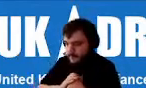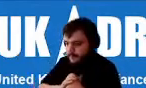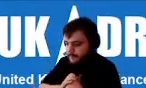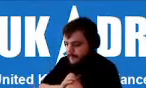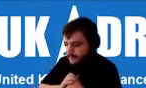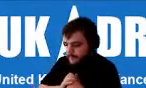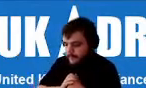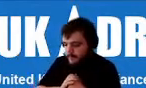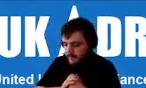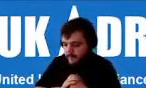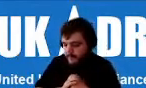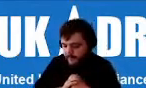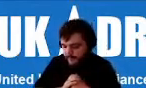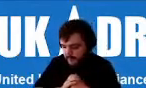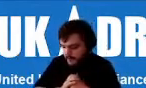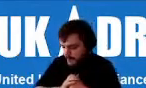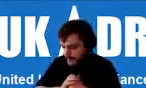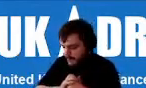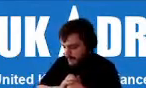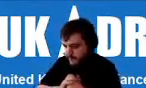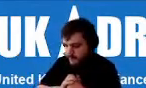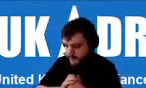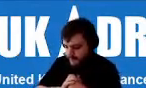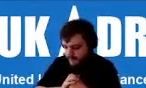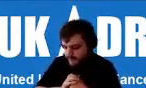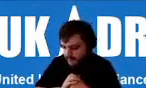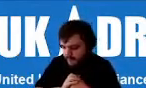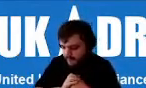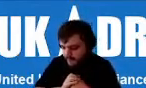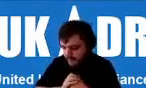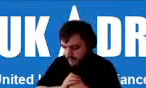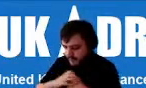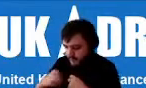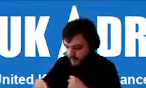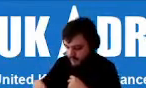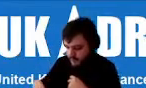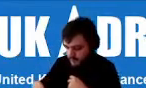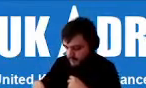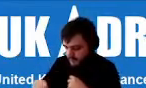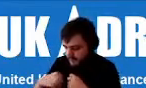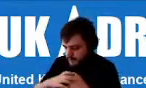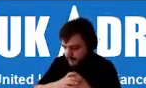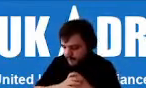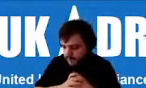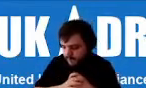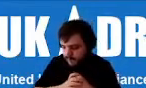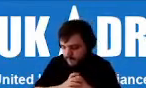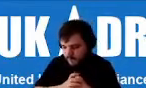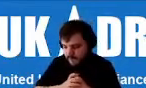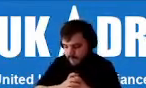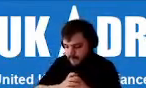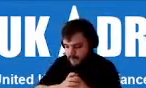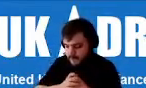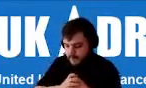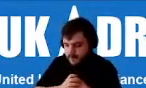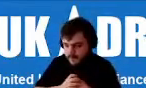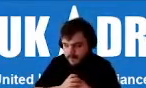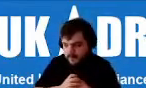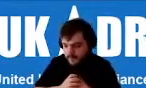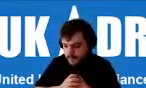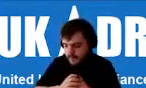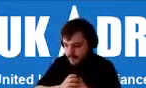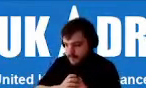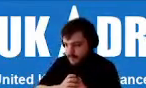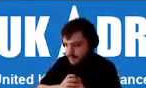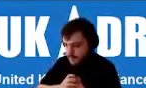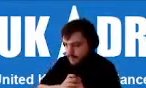your responsibilities, and this is what you might have to face. Of course, trouble with that is with elected mayors, you need to do